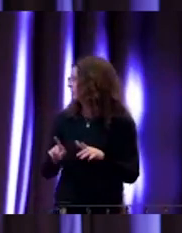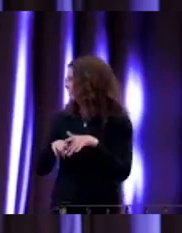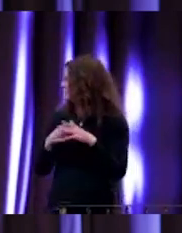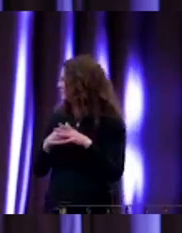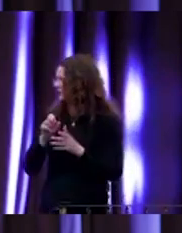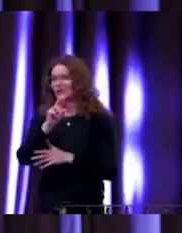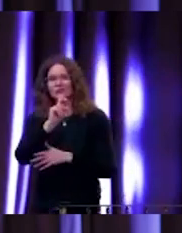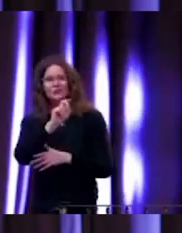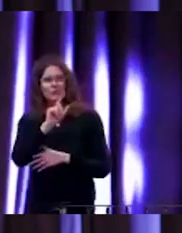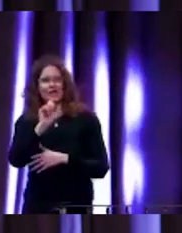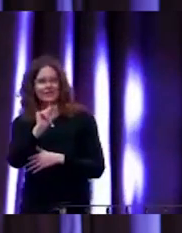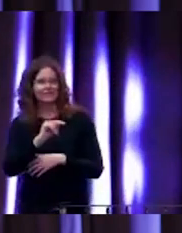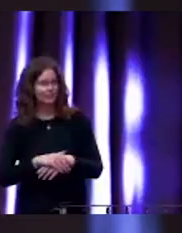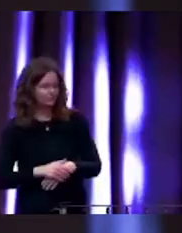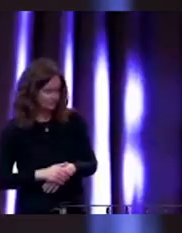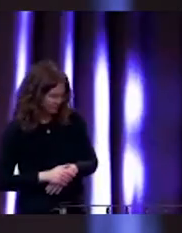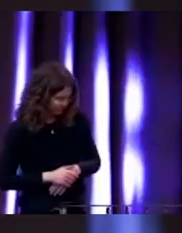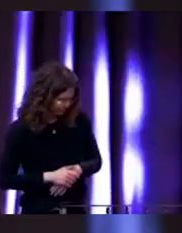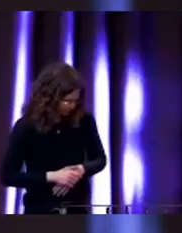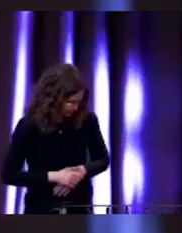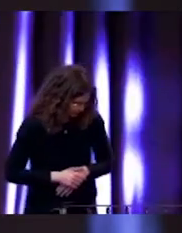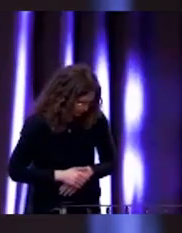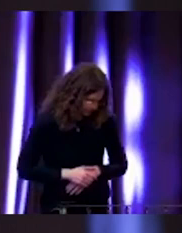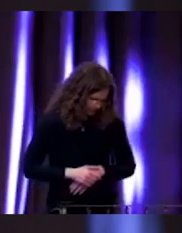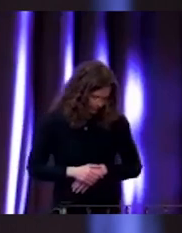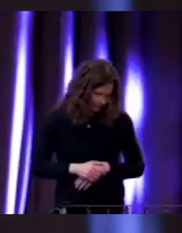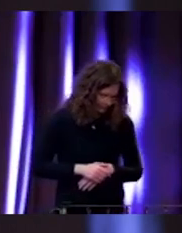What have we learned from the arts organizations we support?